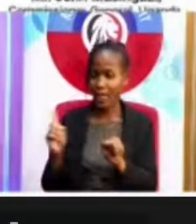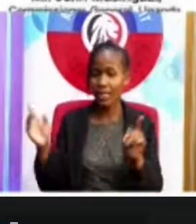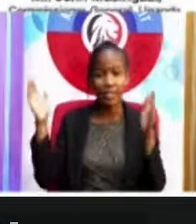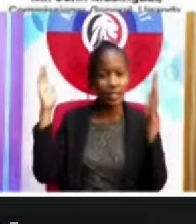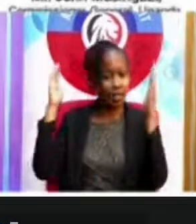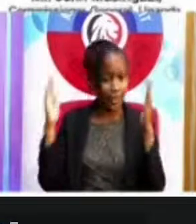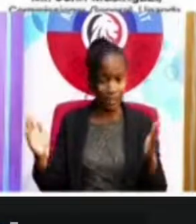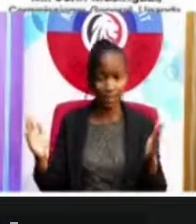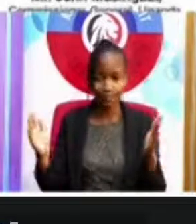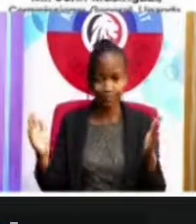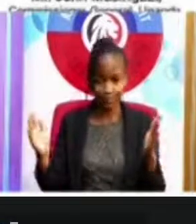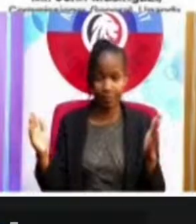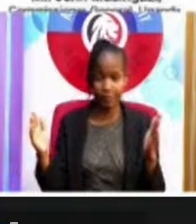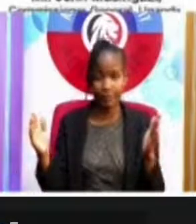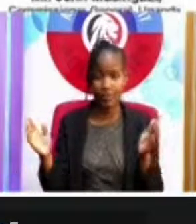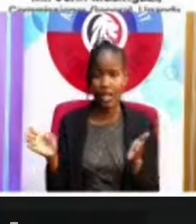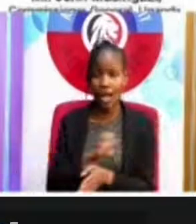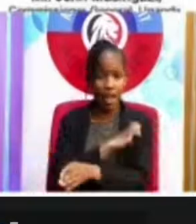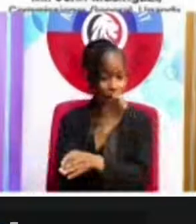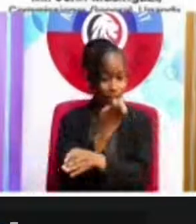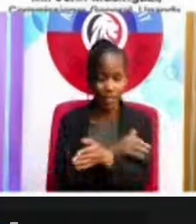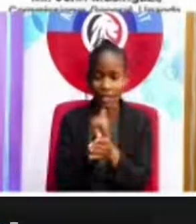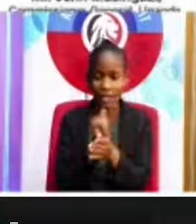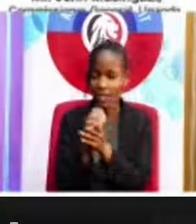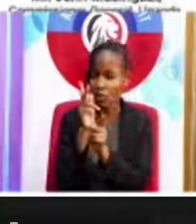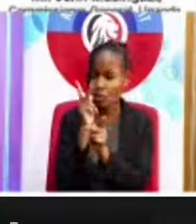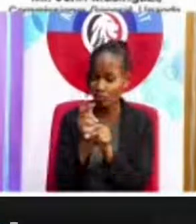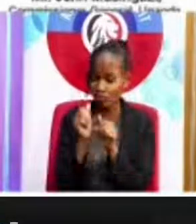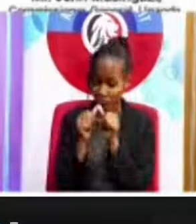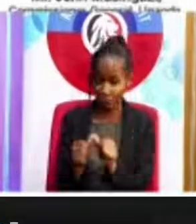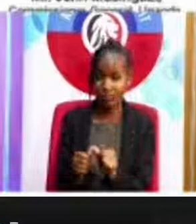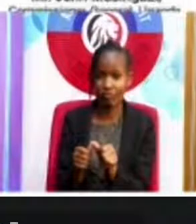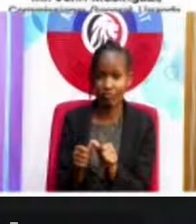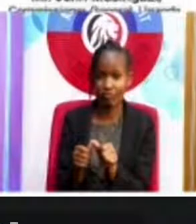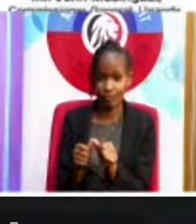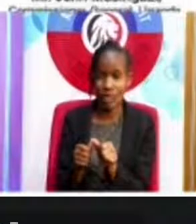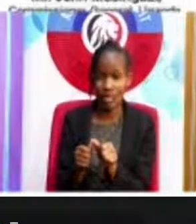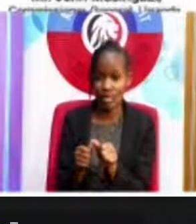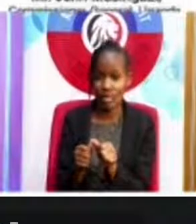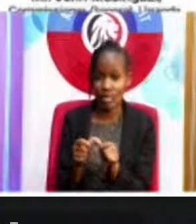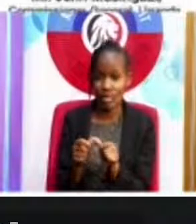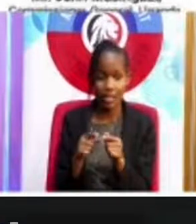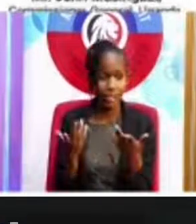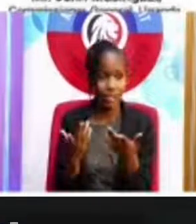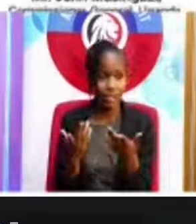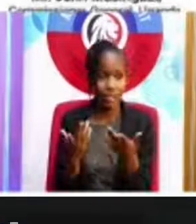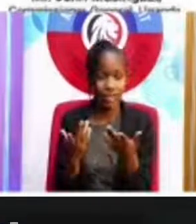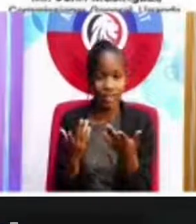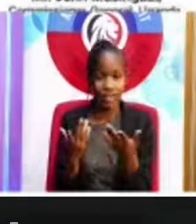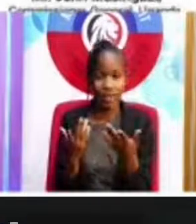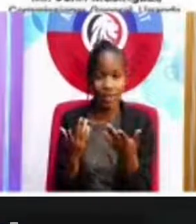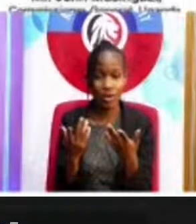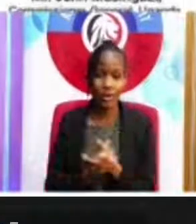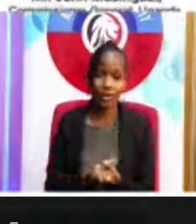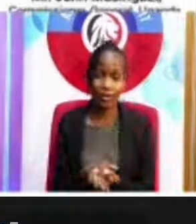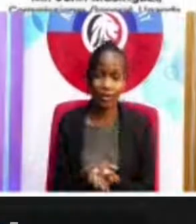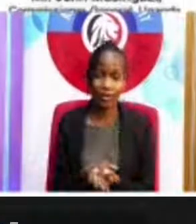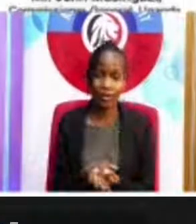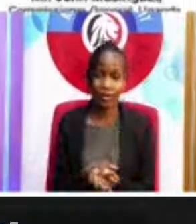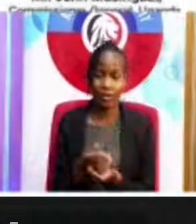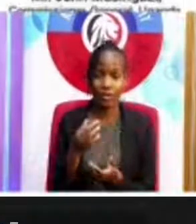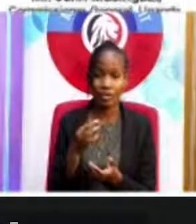effort we are putting on internally is the automation of our